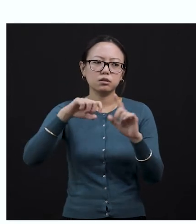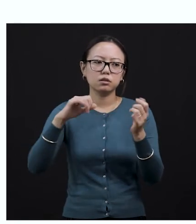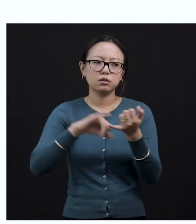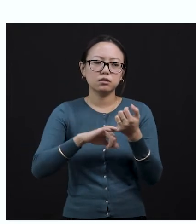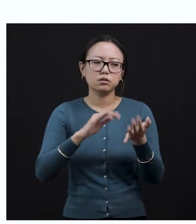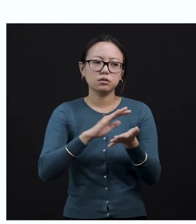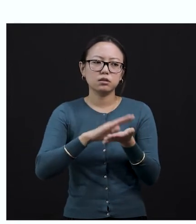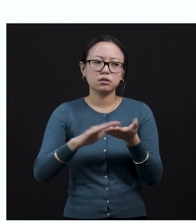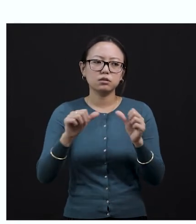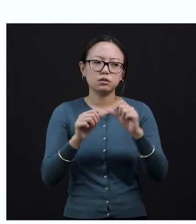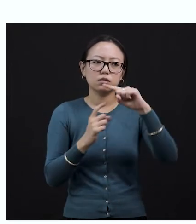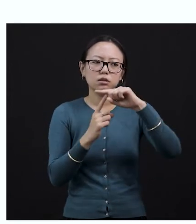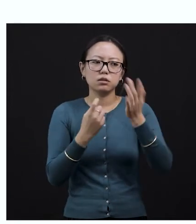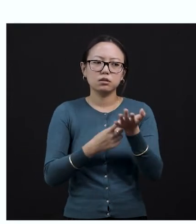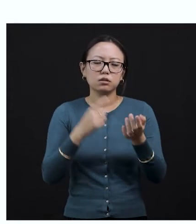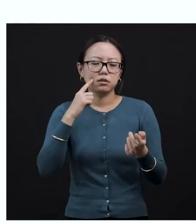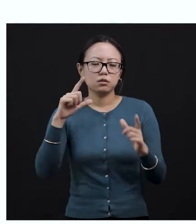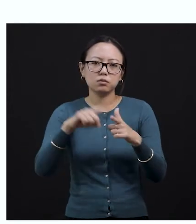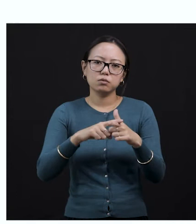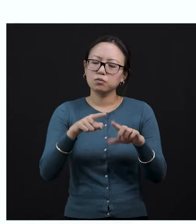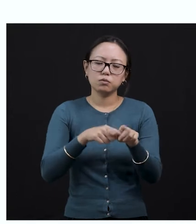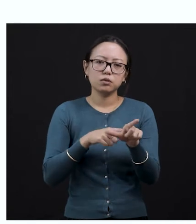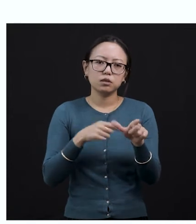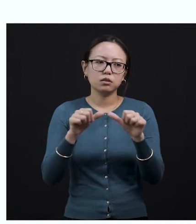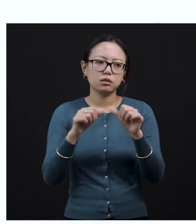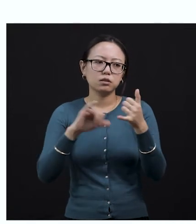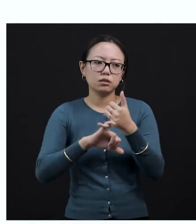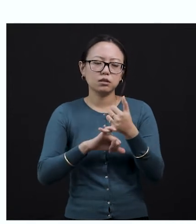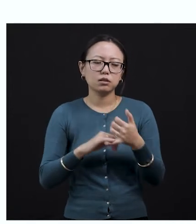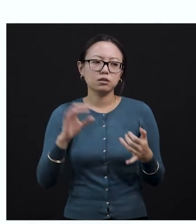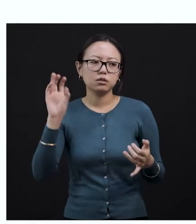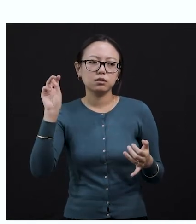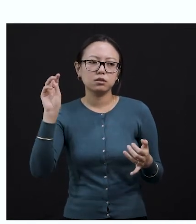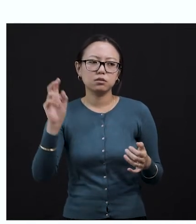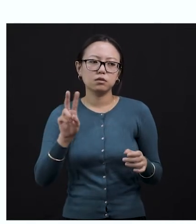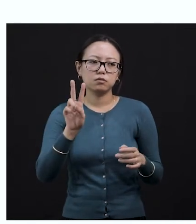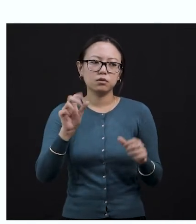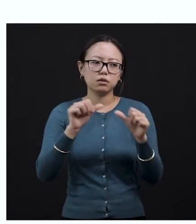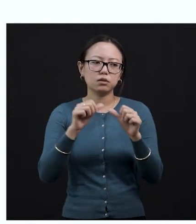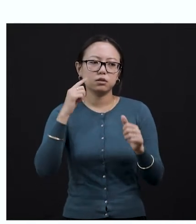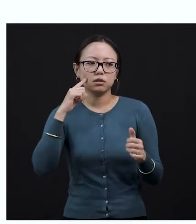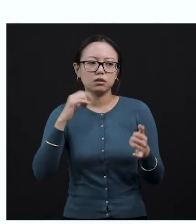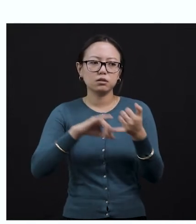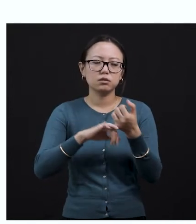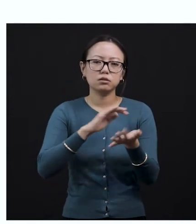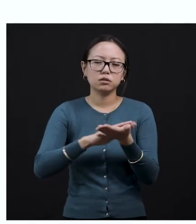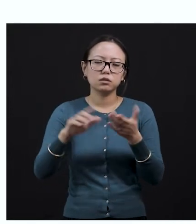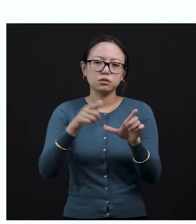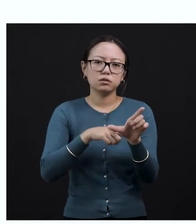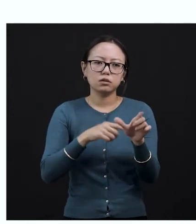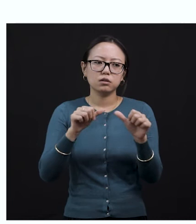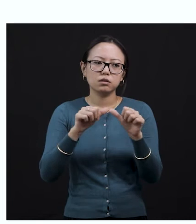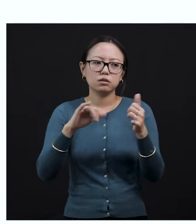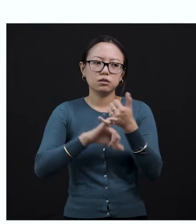was Shudras. So the Brahmanas were the priests. They used to perform all the religious rituals